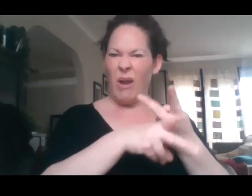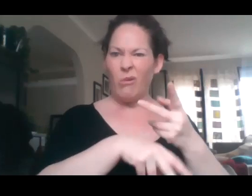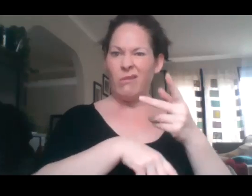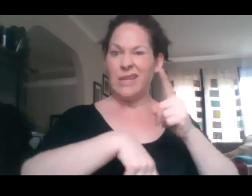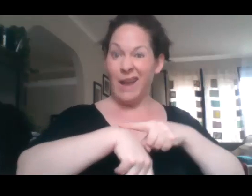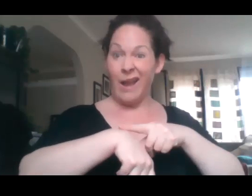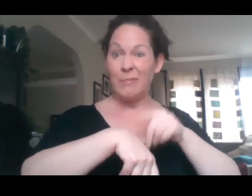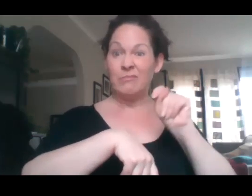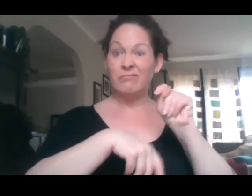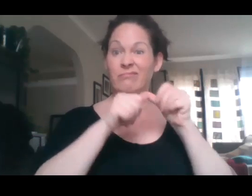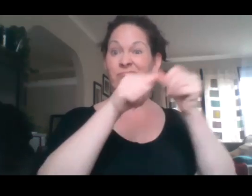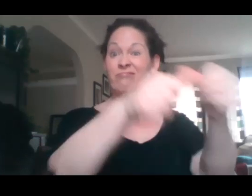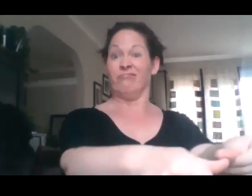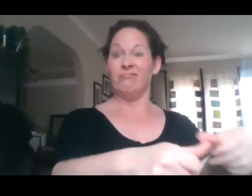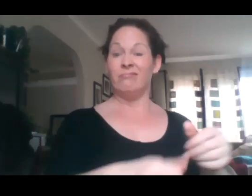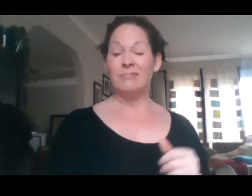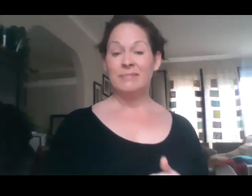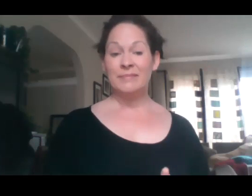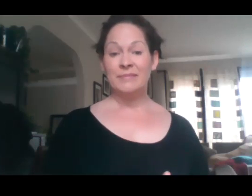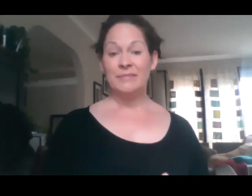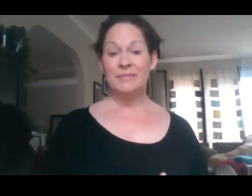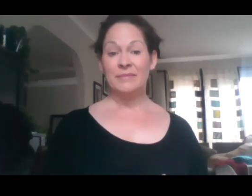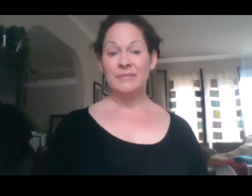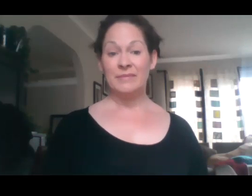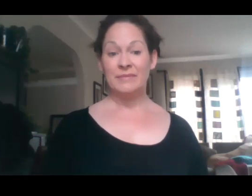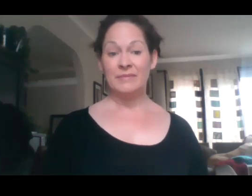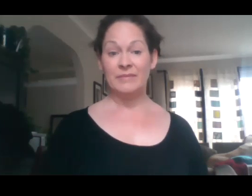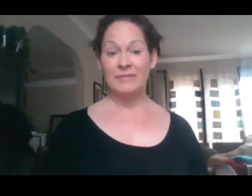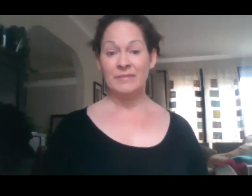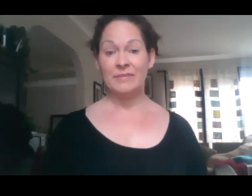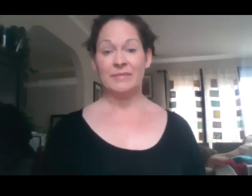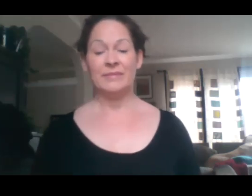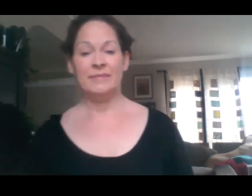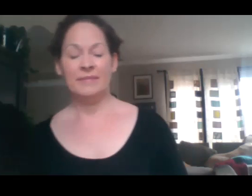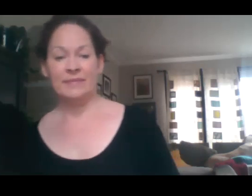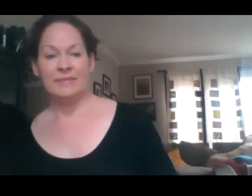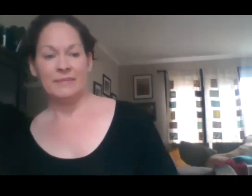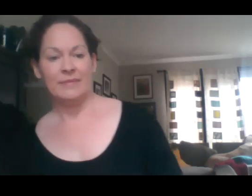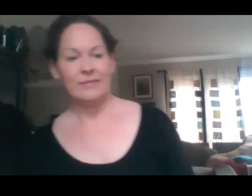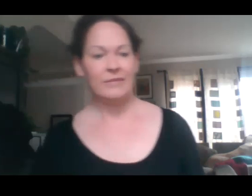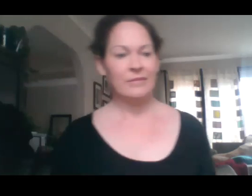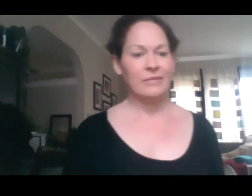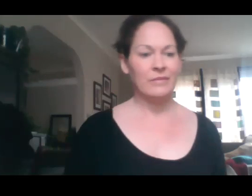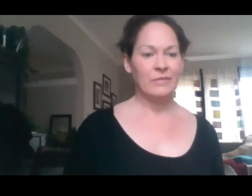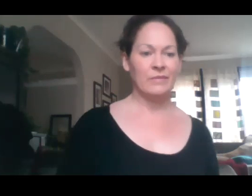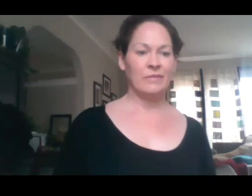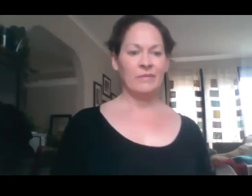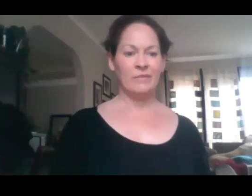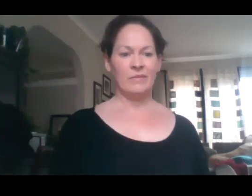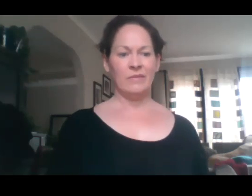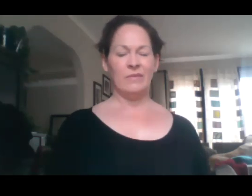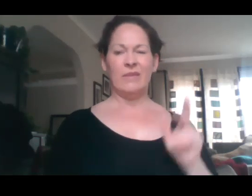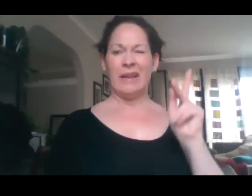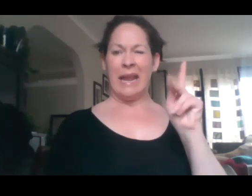And right now, we have no math that gets things out of an exponent down. I don't know what it would mean to take the kth